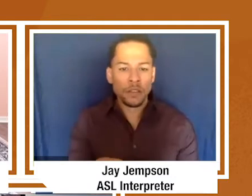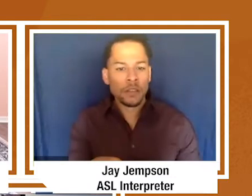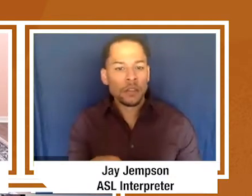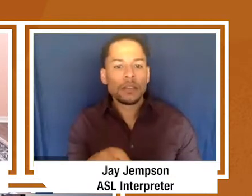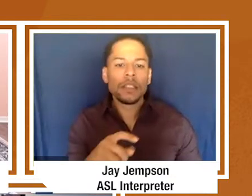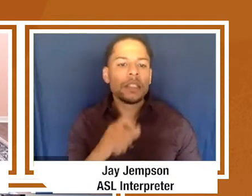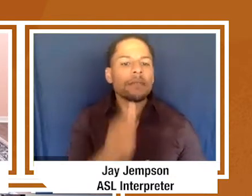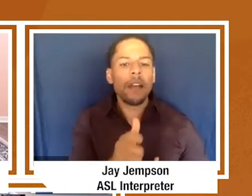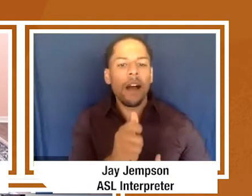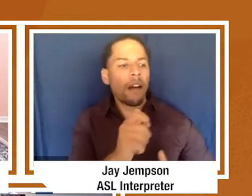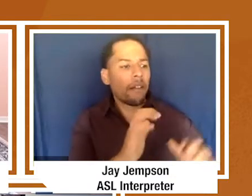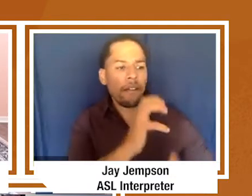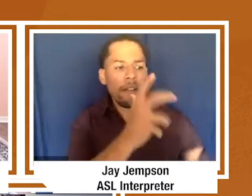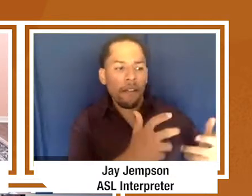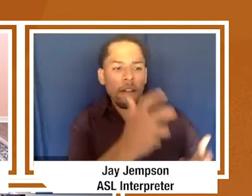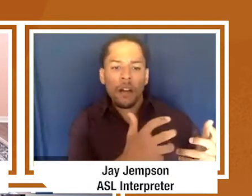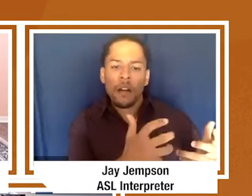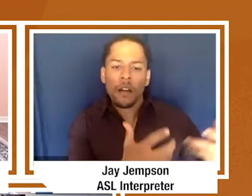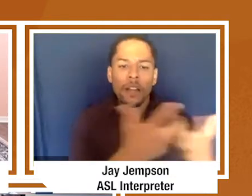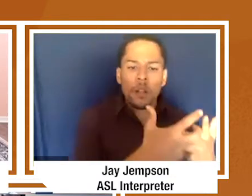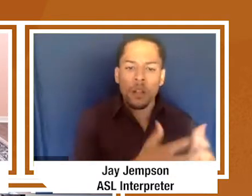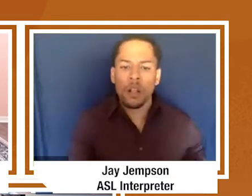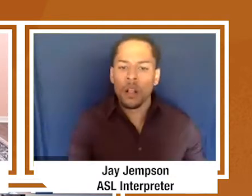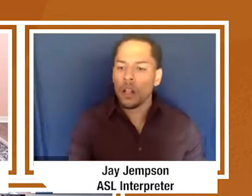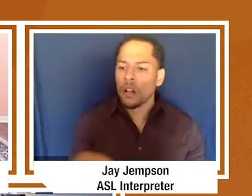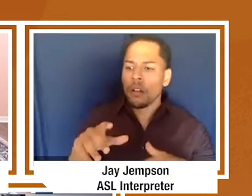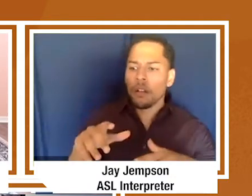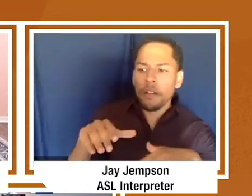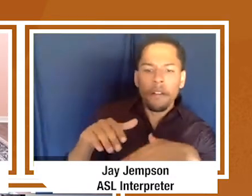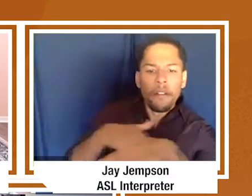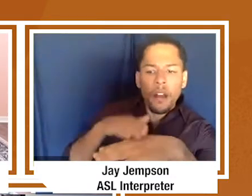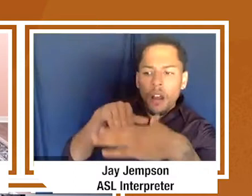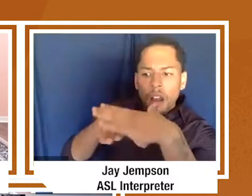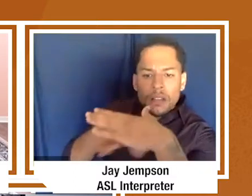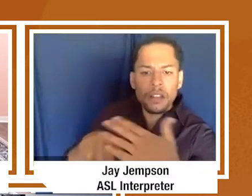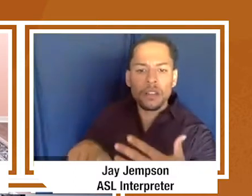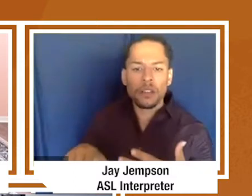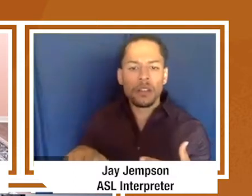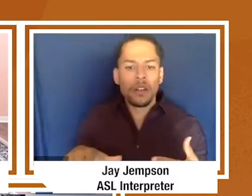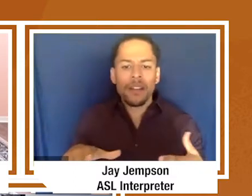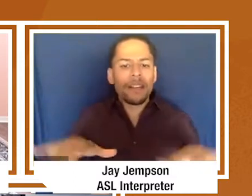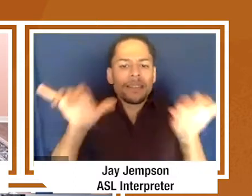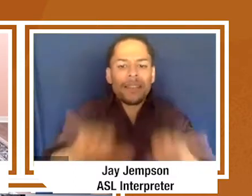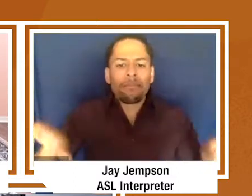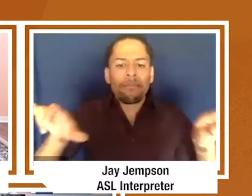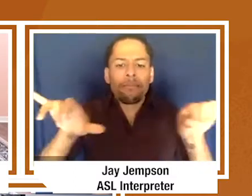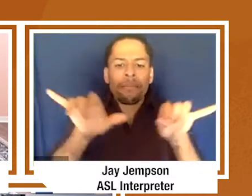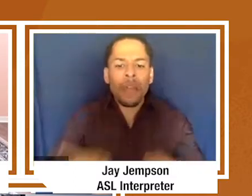unequitable inequities. No access, it will be the same. This